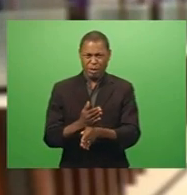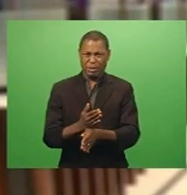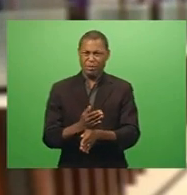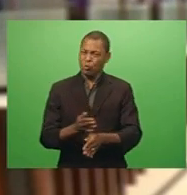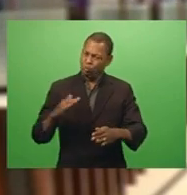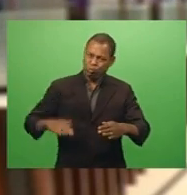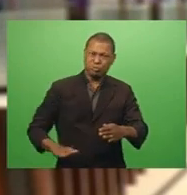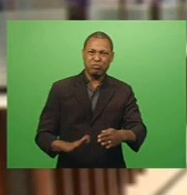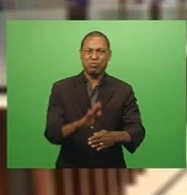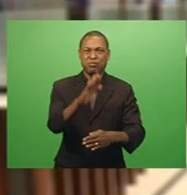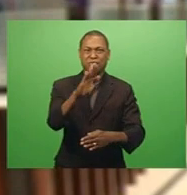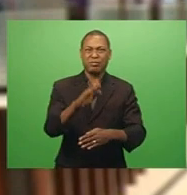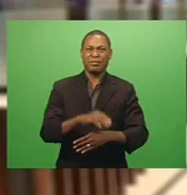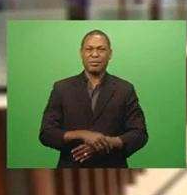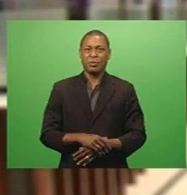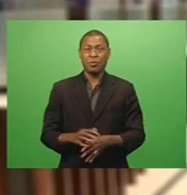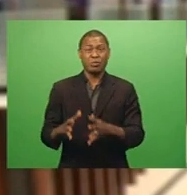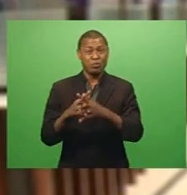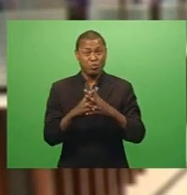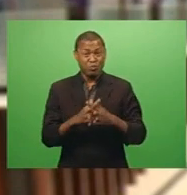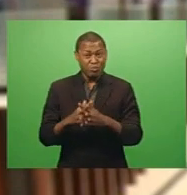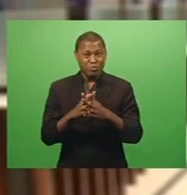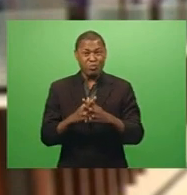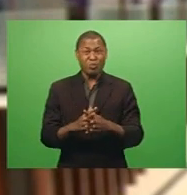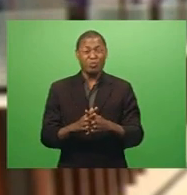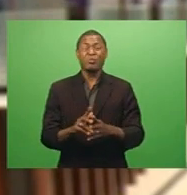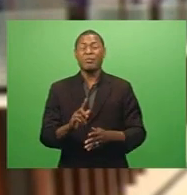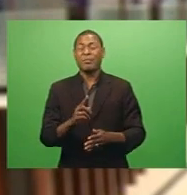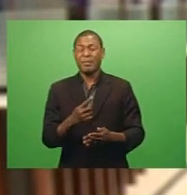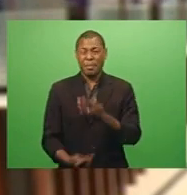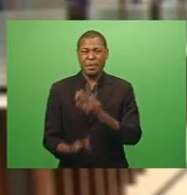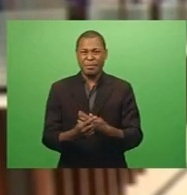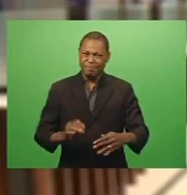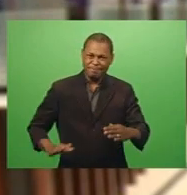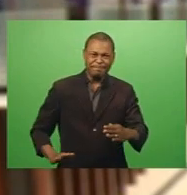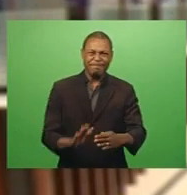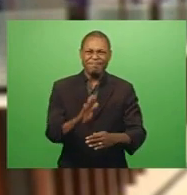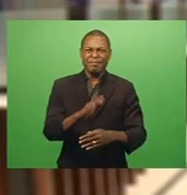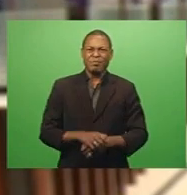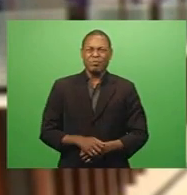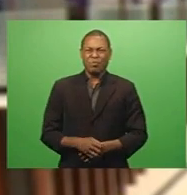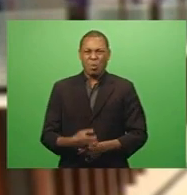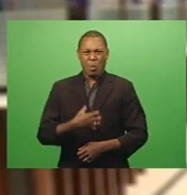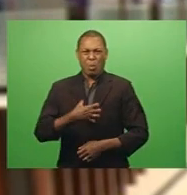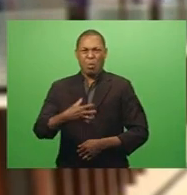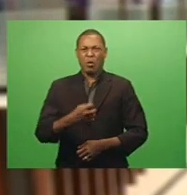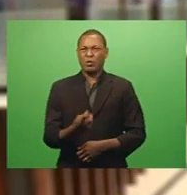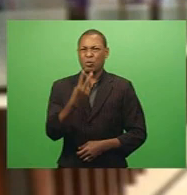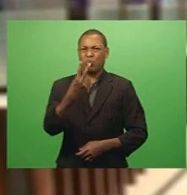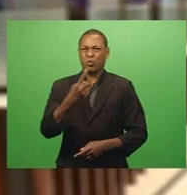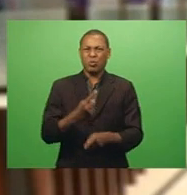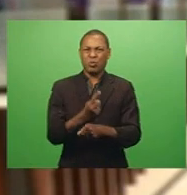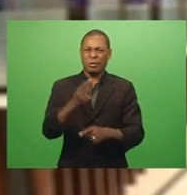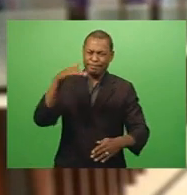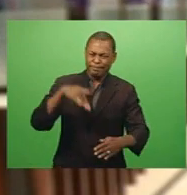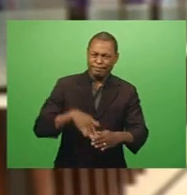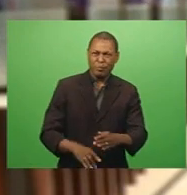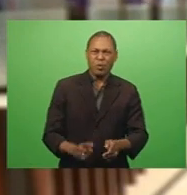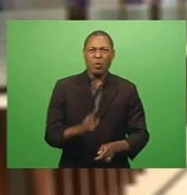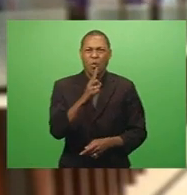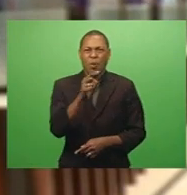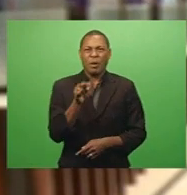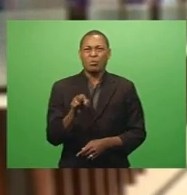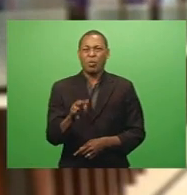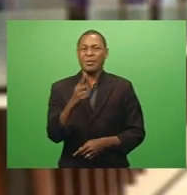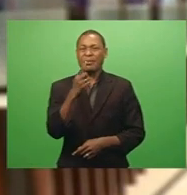rose. This saw the US Treasuries rise, pushing benchmark 10-year yields to a 2-week low of